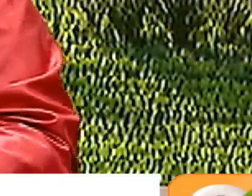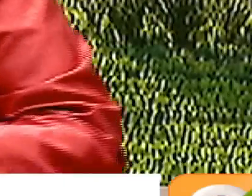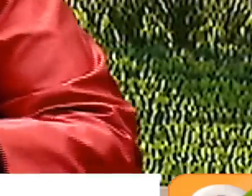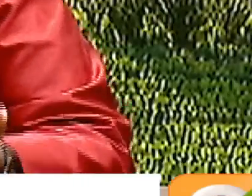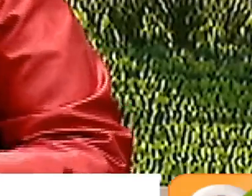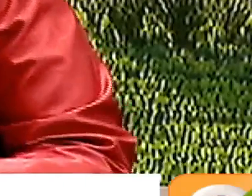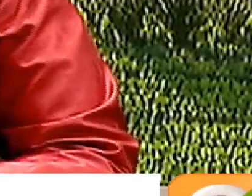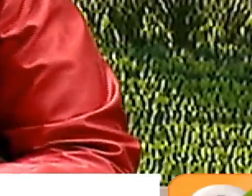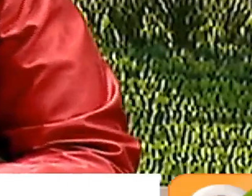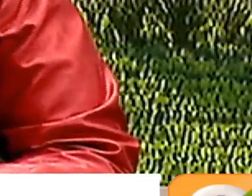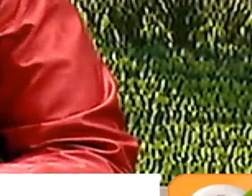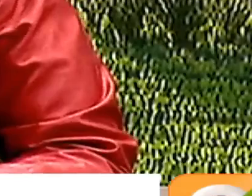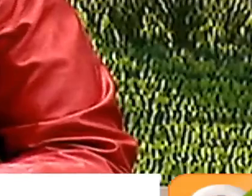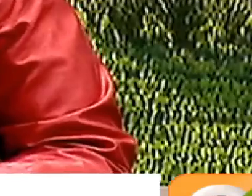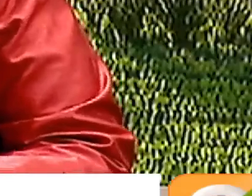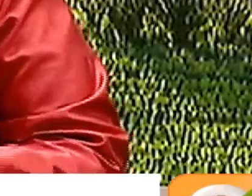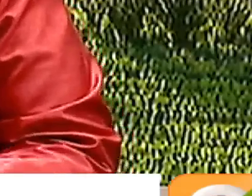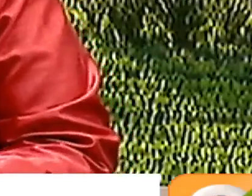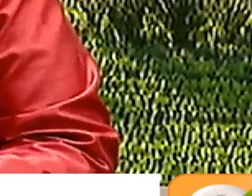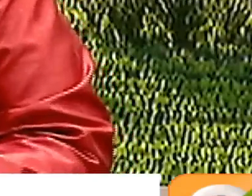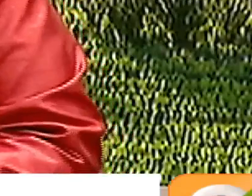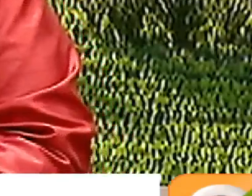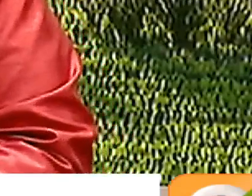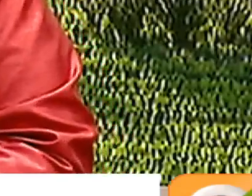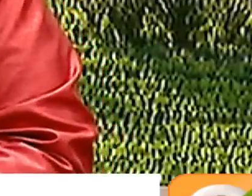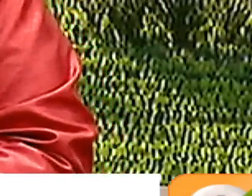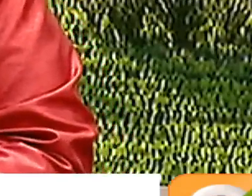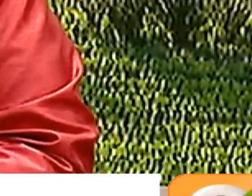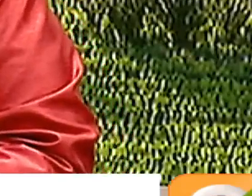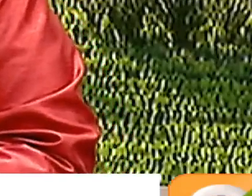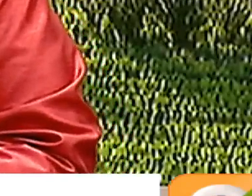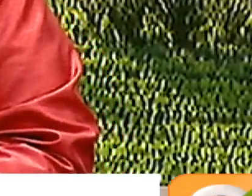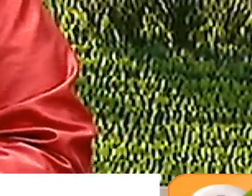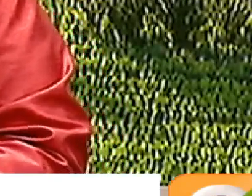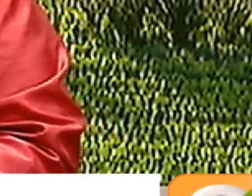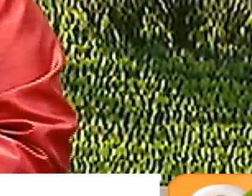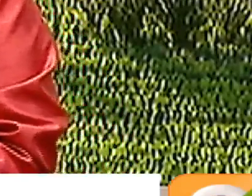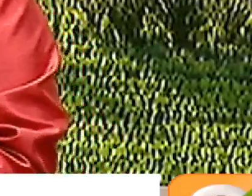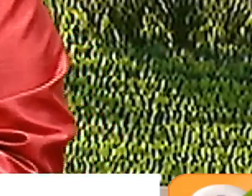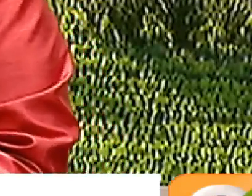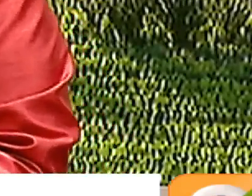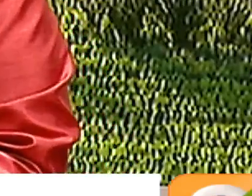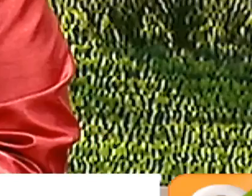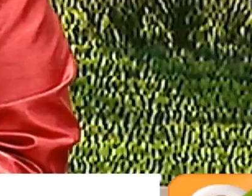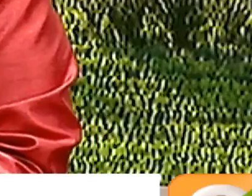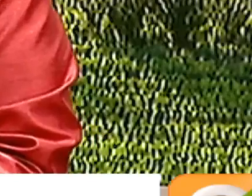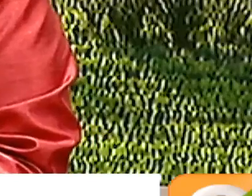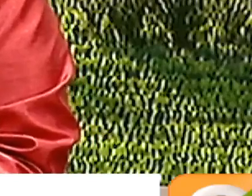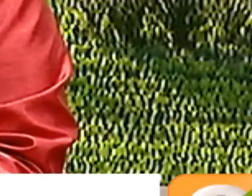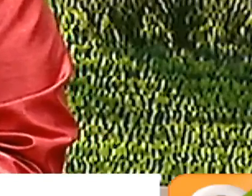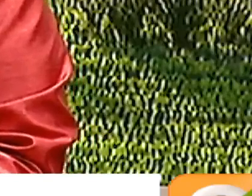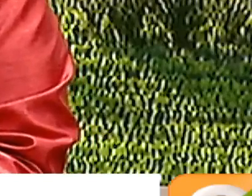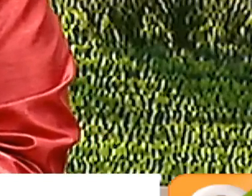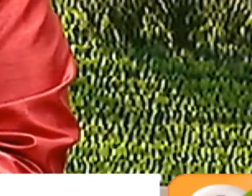is because we want to stabilize with the Nairobi registry. Once we are stabilized, we will migrate to the central registry. But I don't think the solution is to say, let's go back